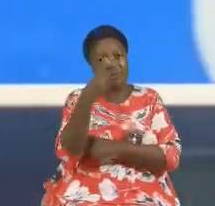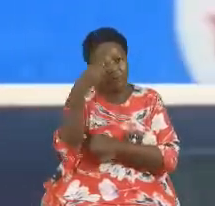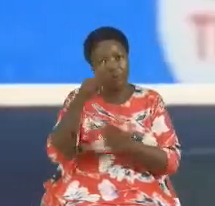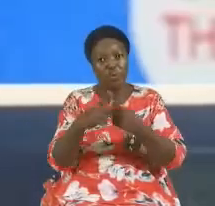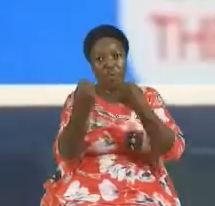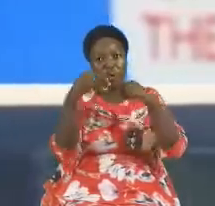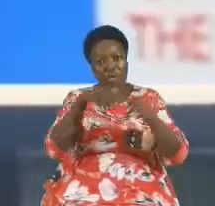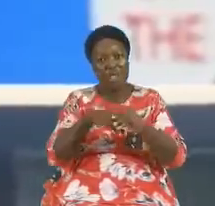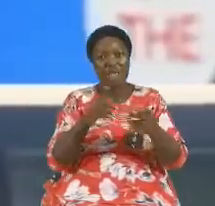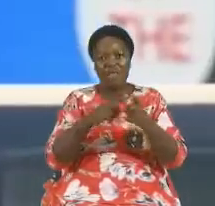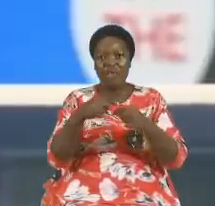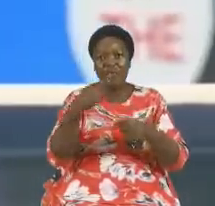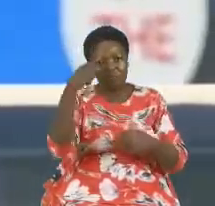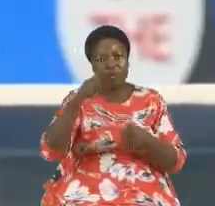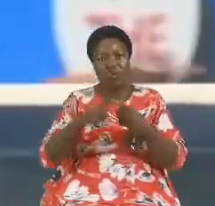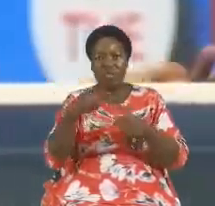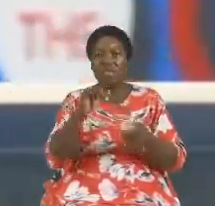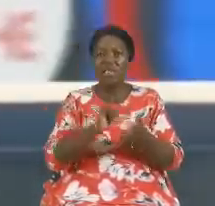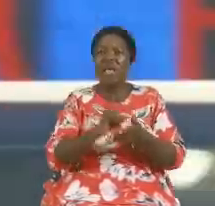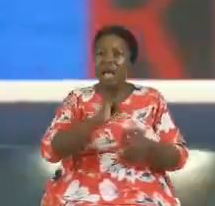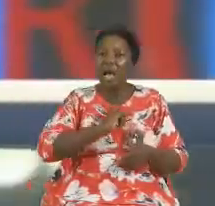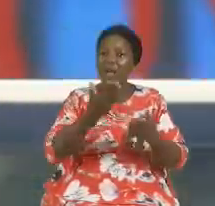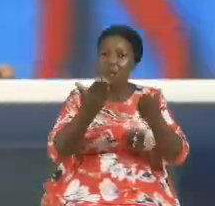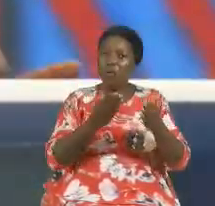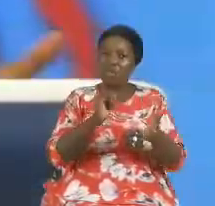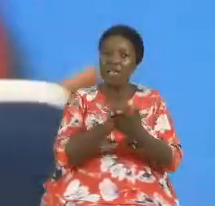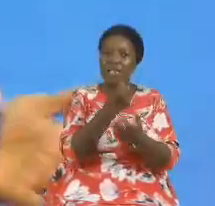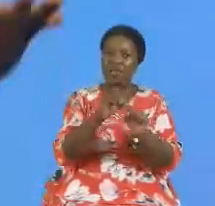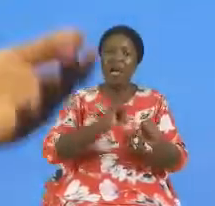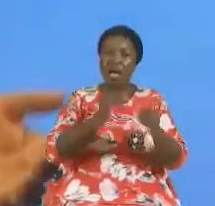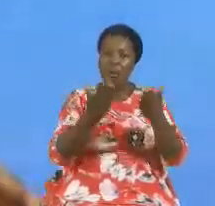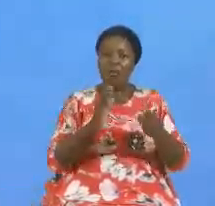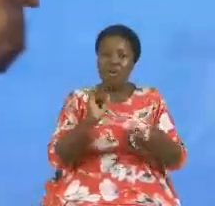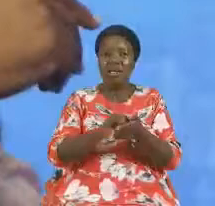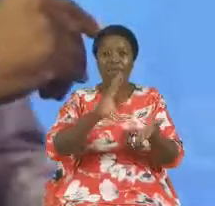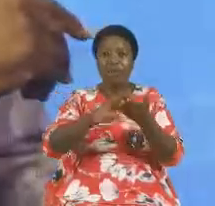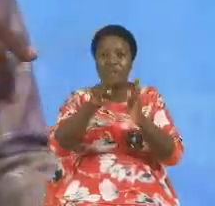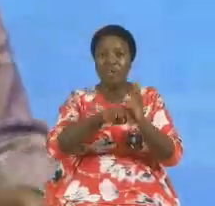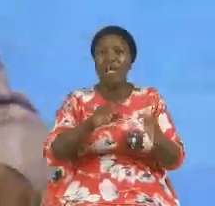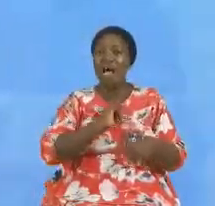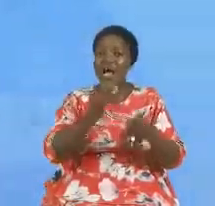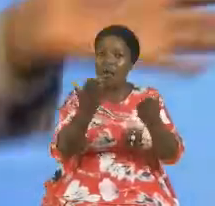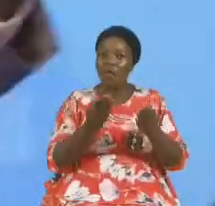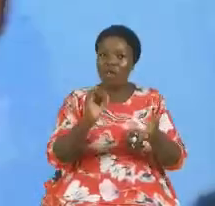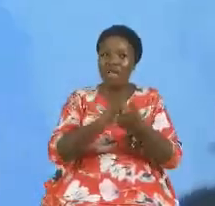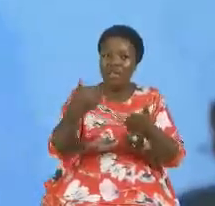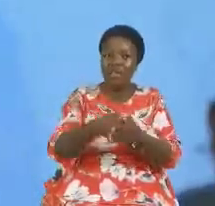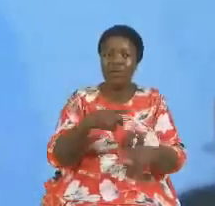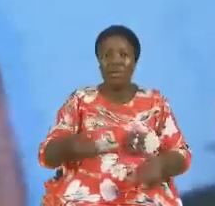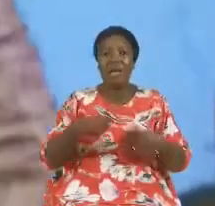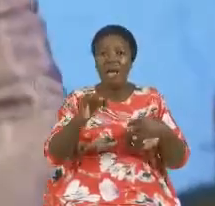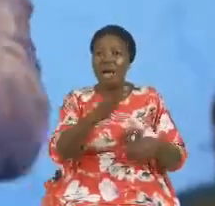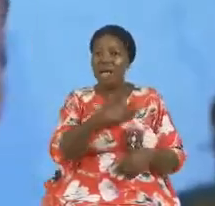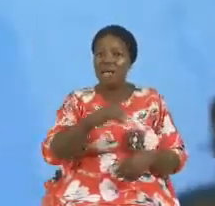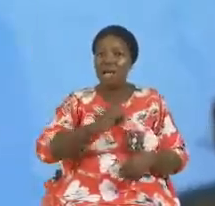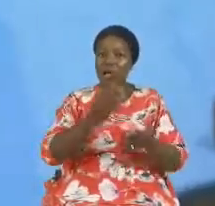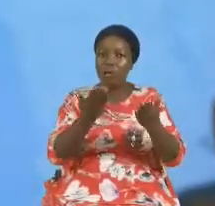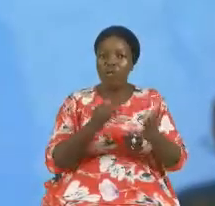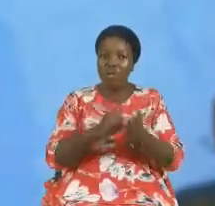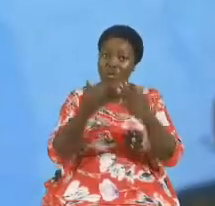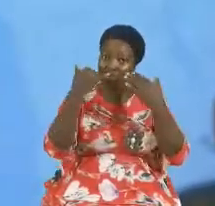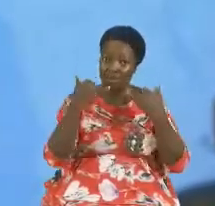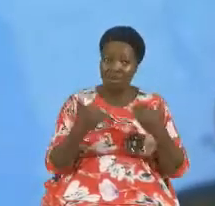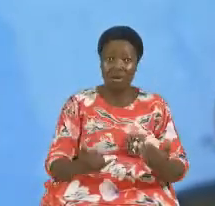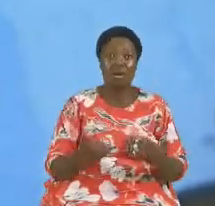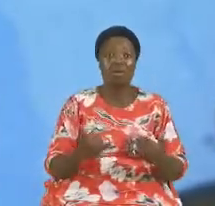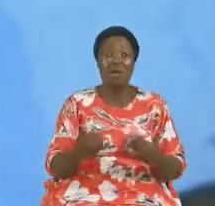chance today for you to come in and for you to say, I want that salvation. I want that forgiveness. I